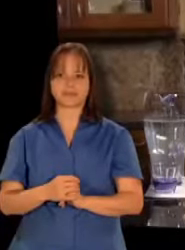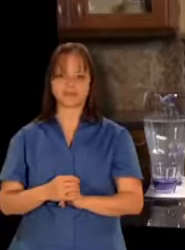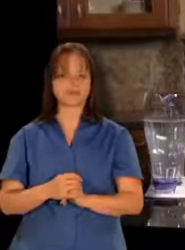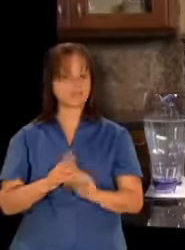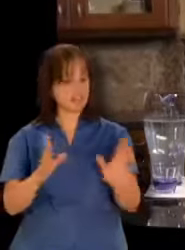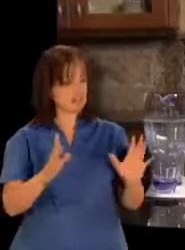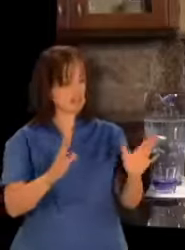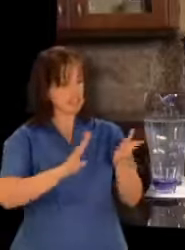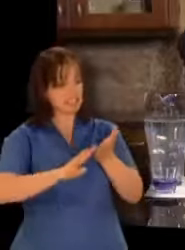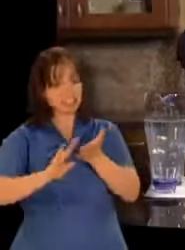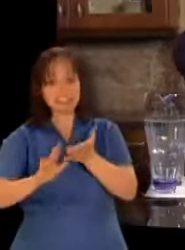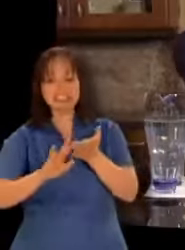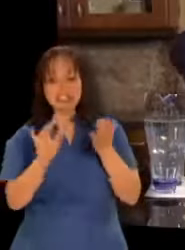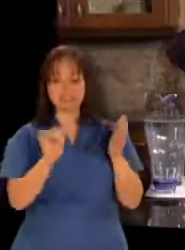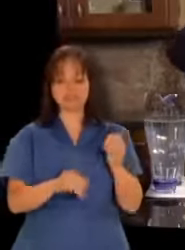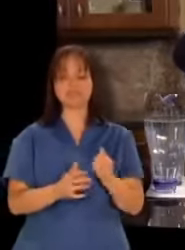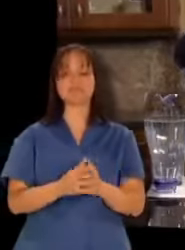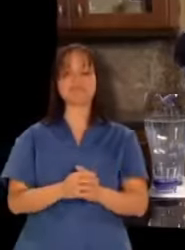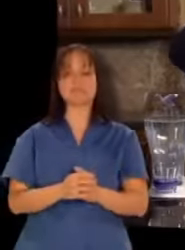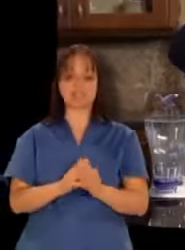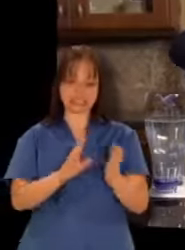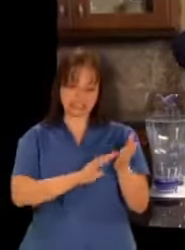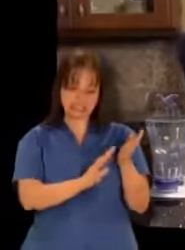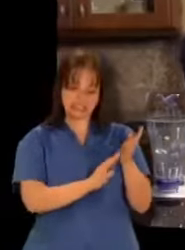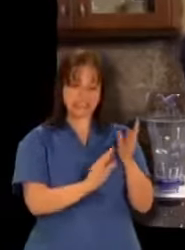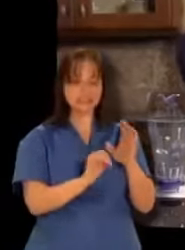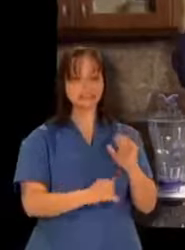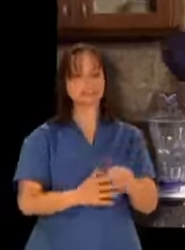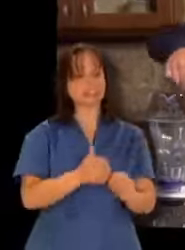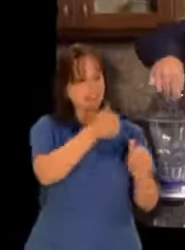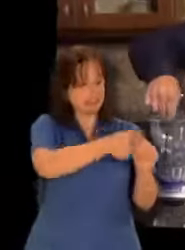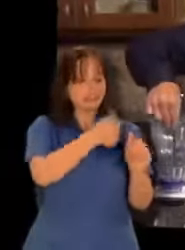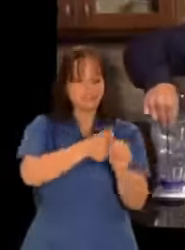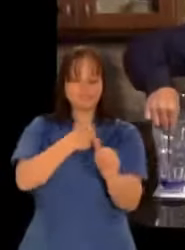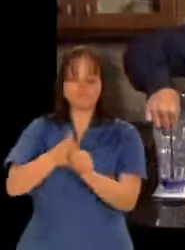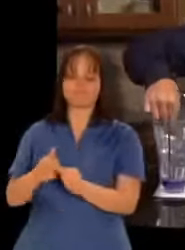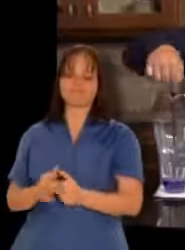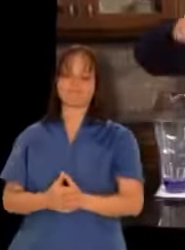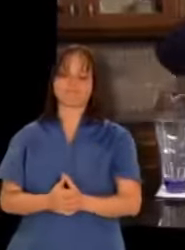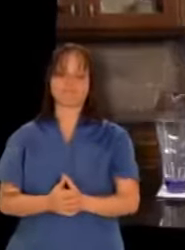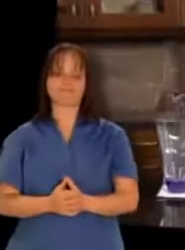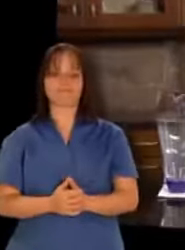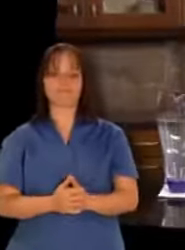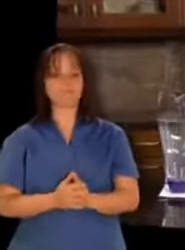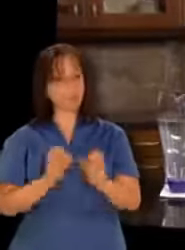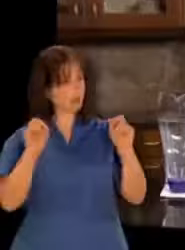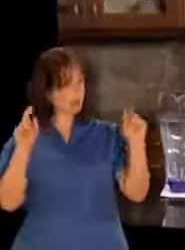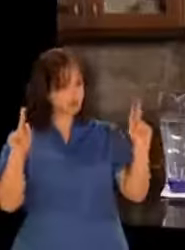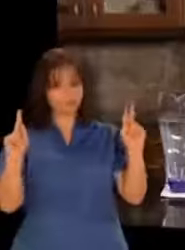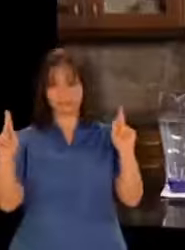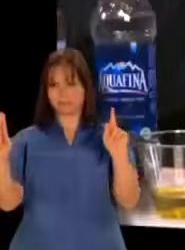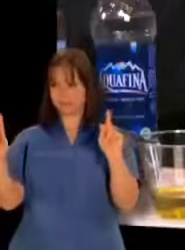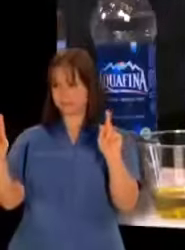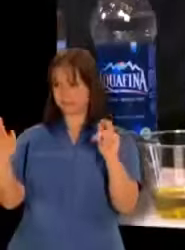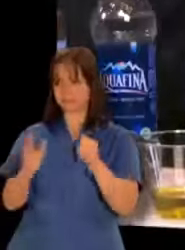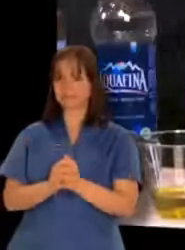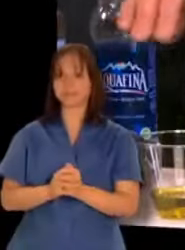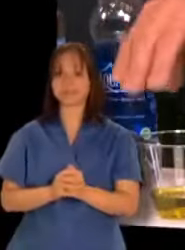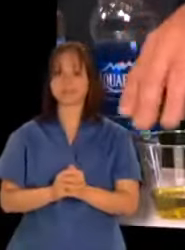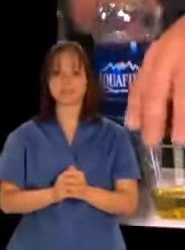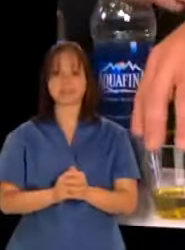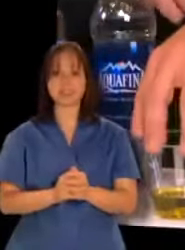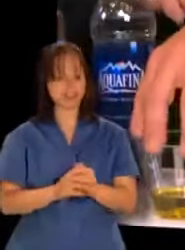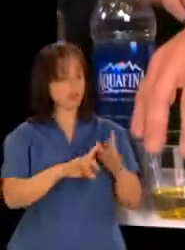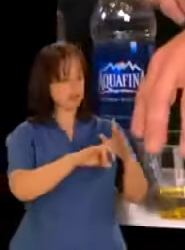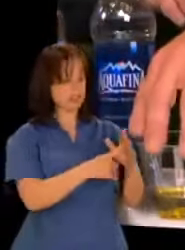Let's clean that off. Let's clean it off each time. Okay. So let's